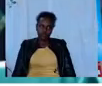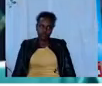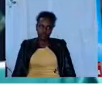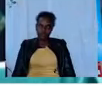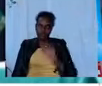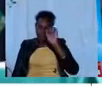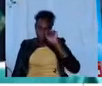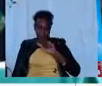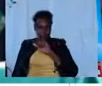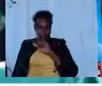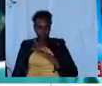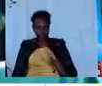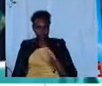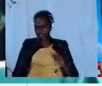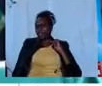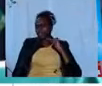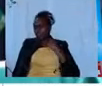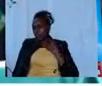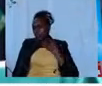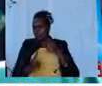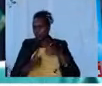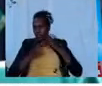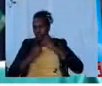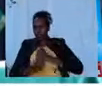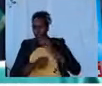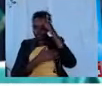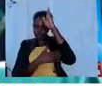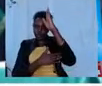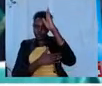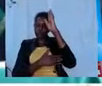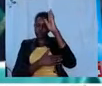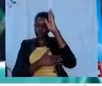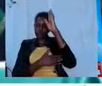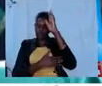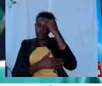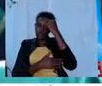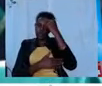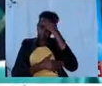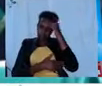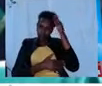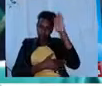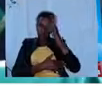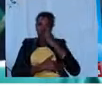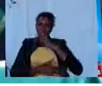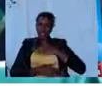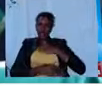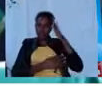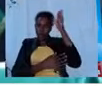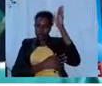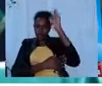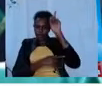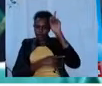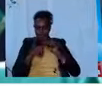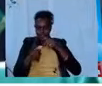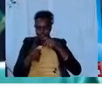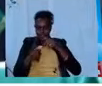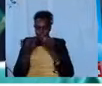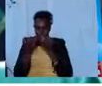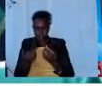more. Yes, Lord, it is so sweet to trust in you, because you are our God and we are your